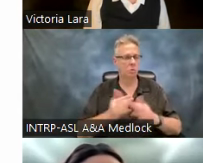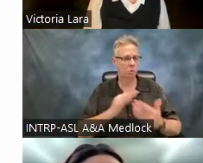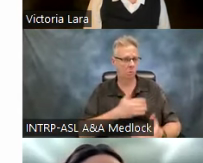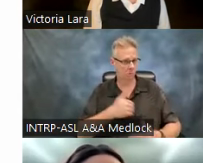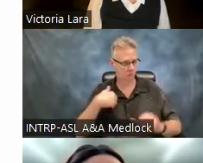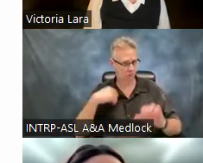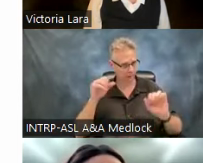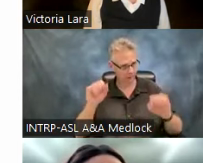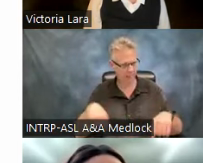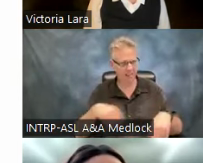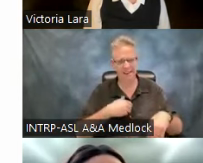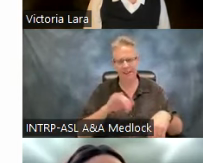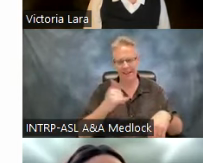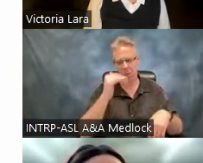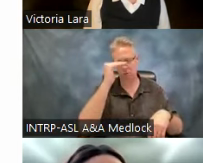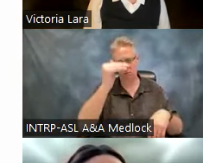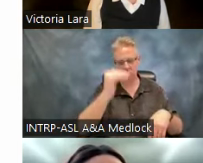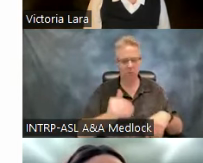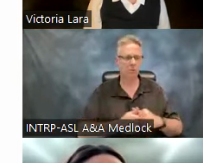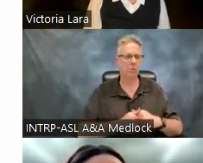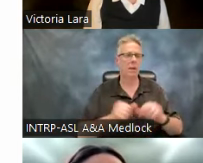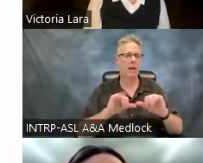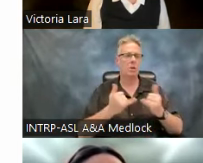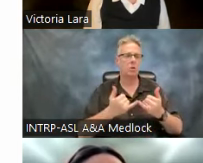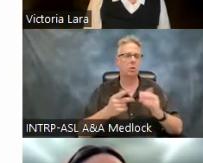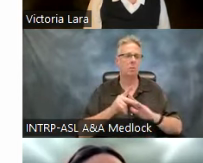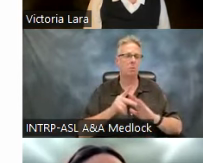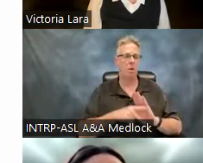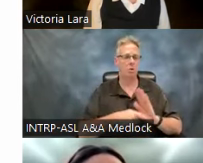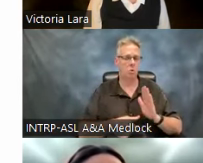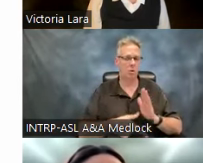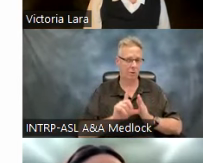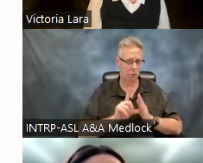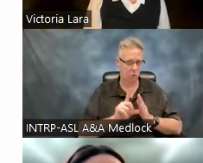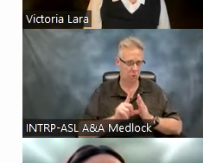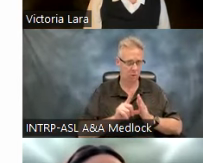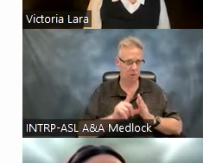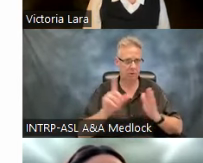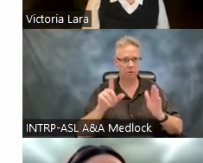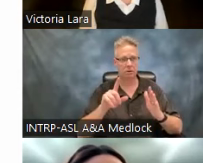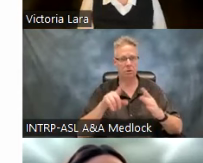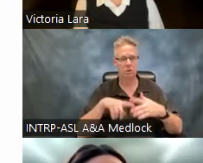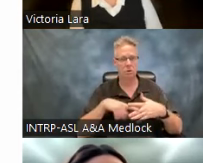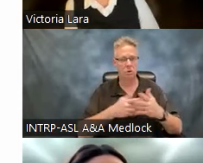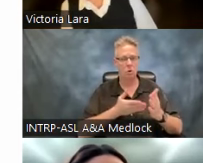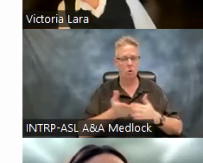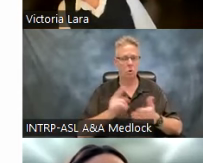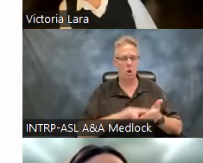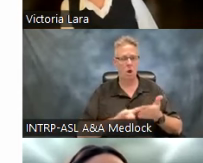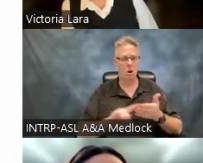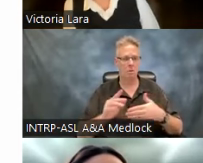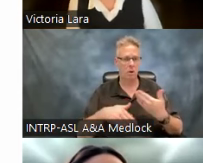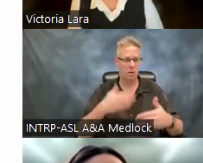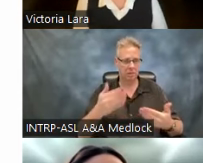proposal. There may be agency policy review initiated through an auditing